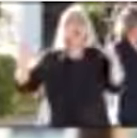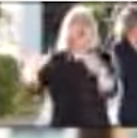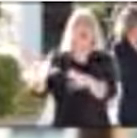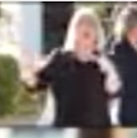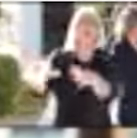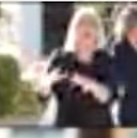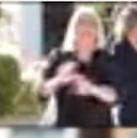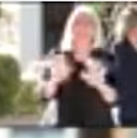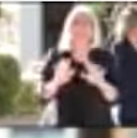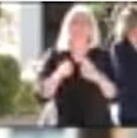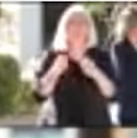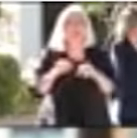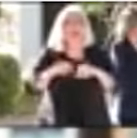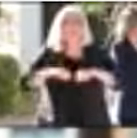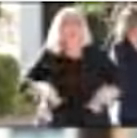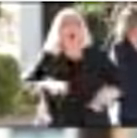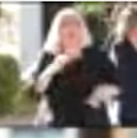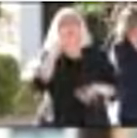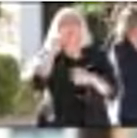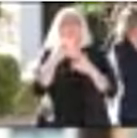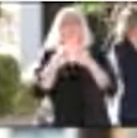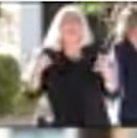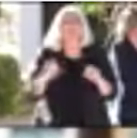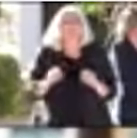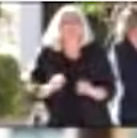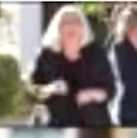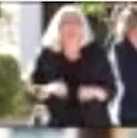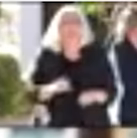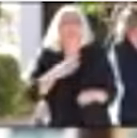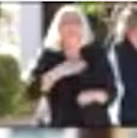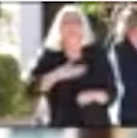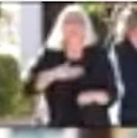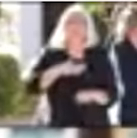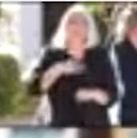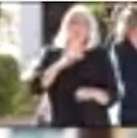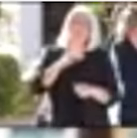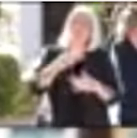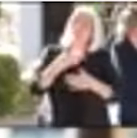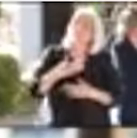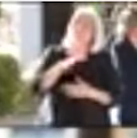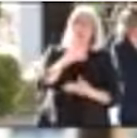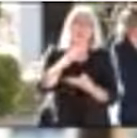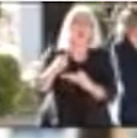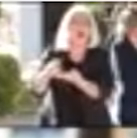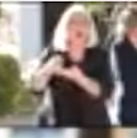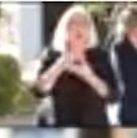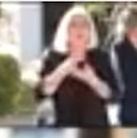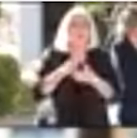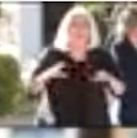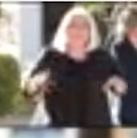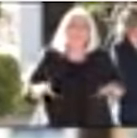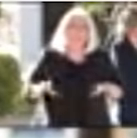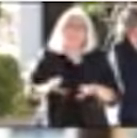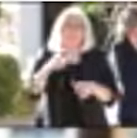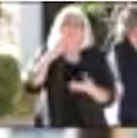as you can. We really appreciate your help. We're counting on the whole community. Please help us during this time. Thank you.